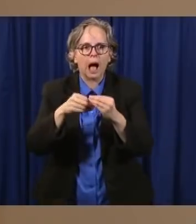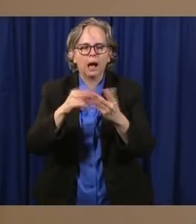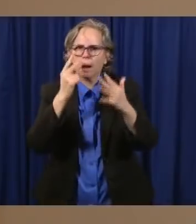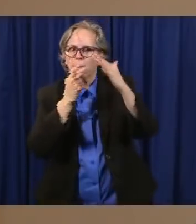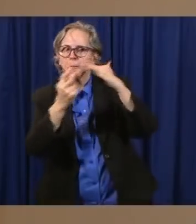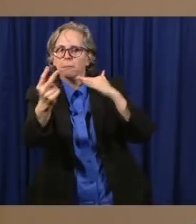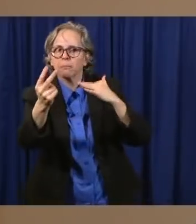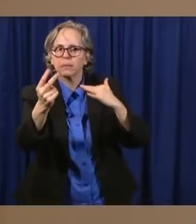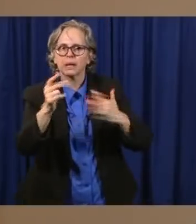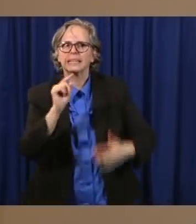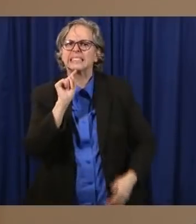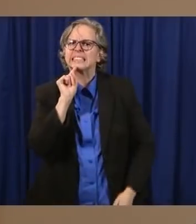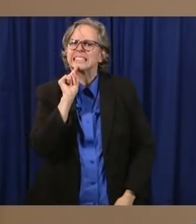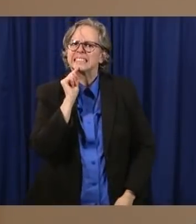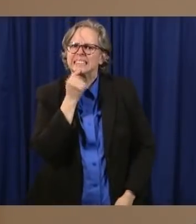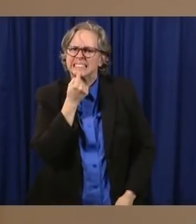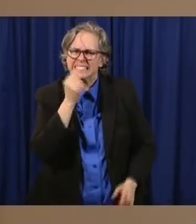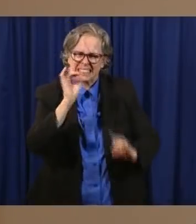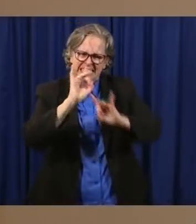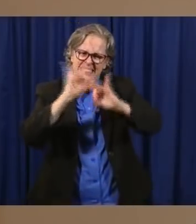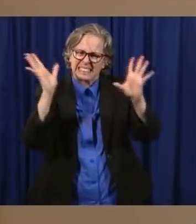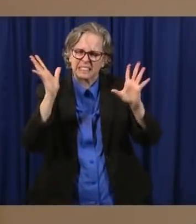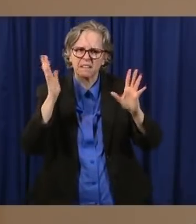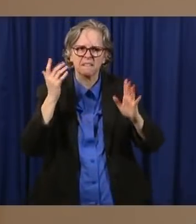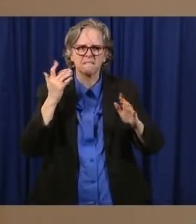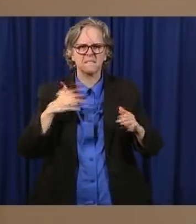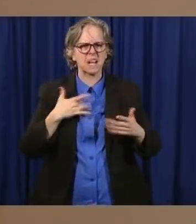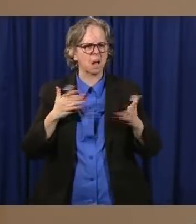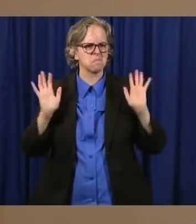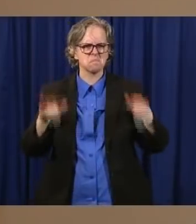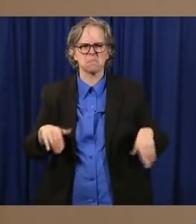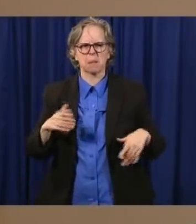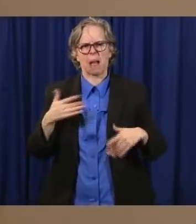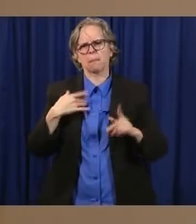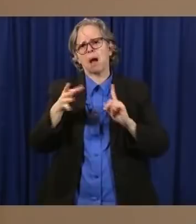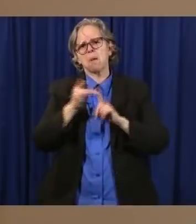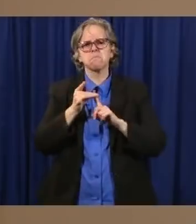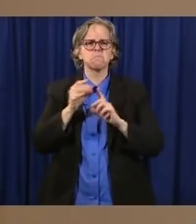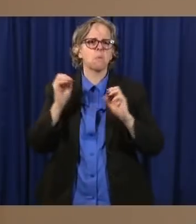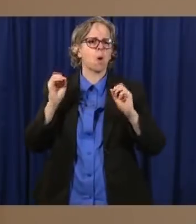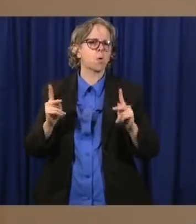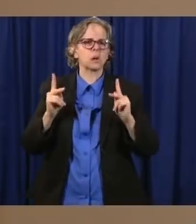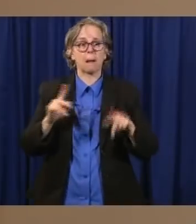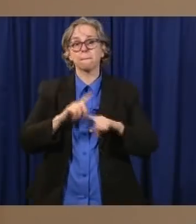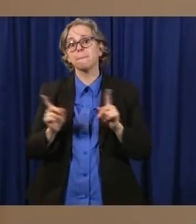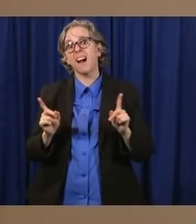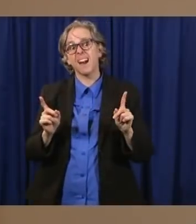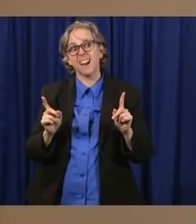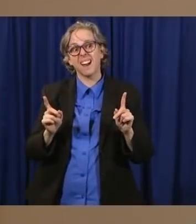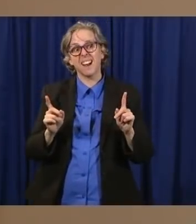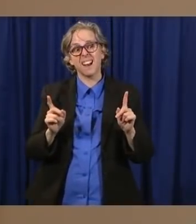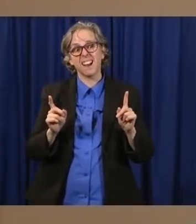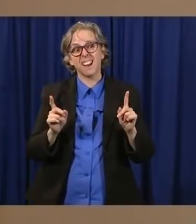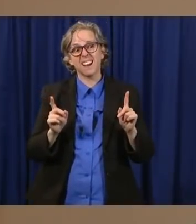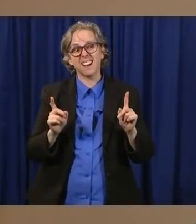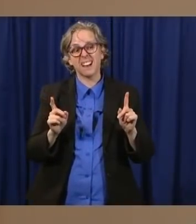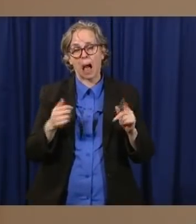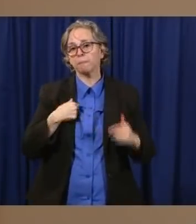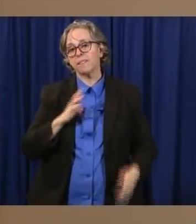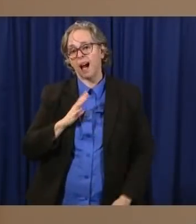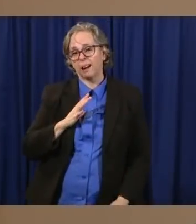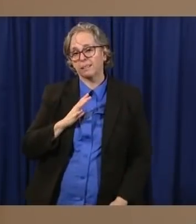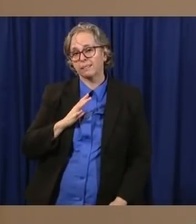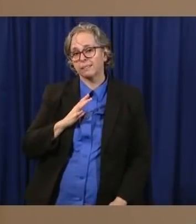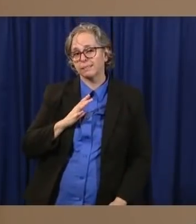do get the virus, that my outcome, depending on, your generation or